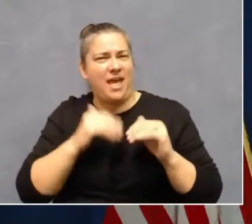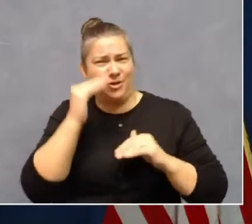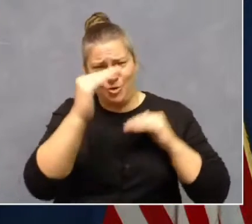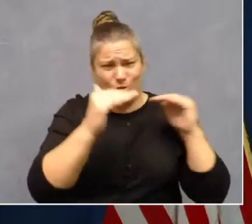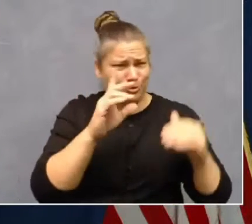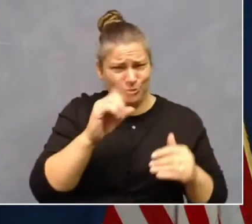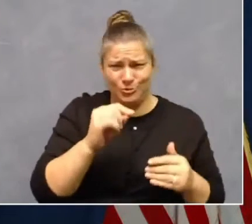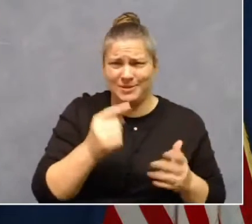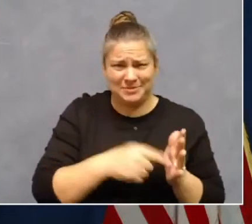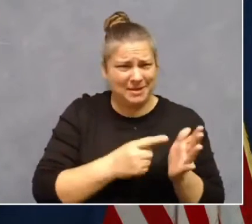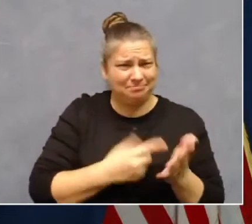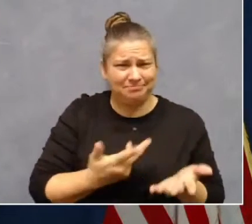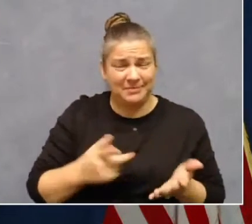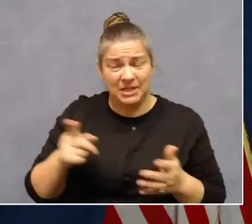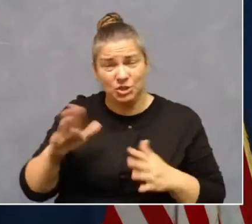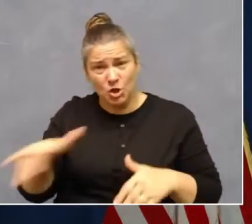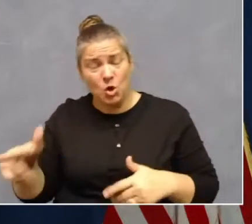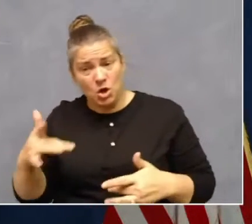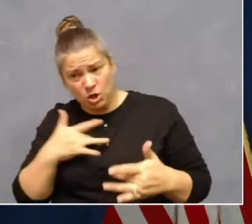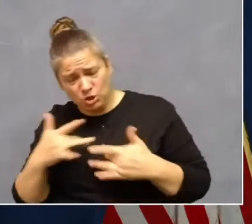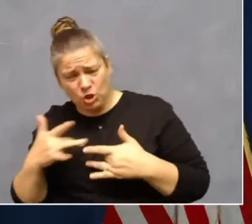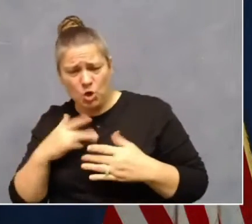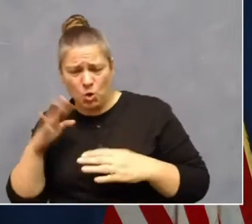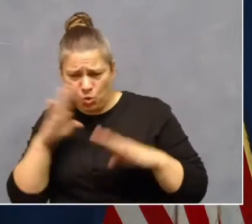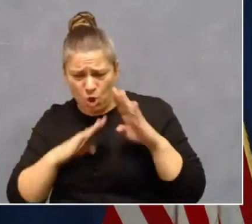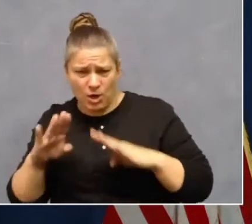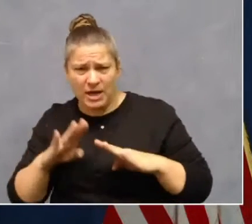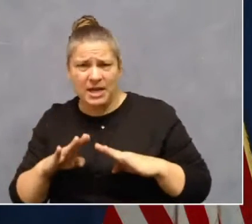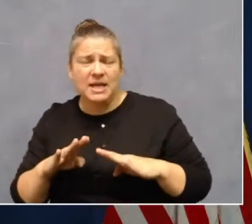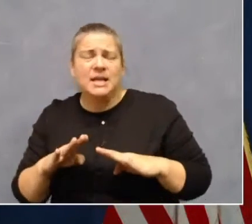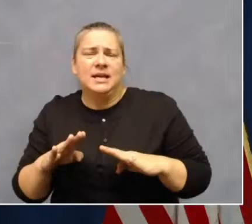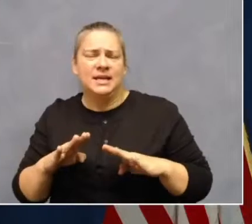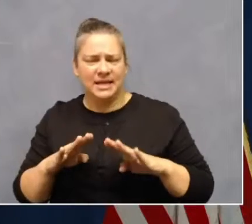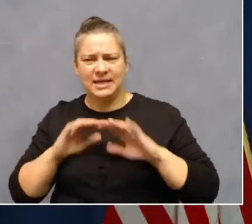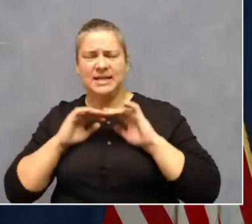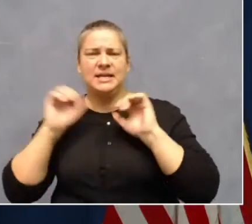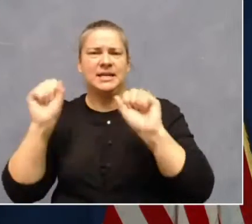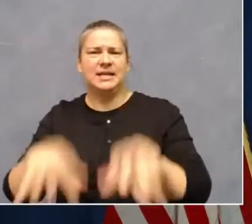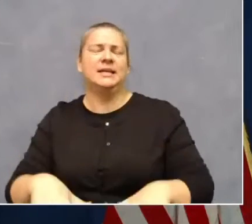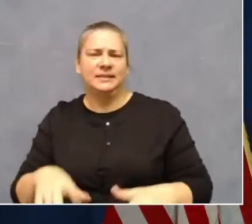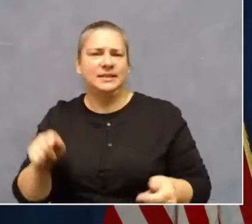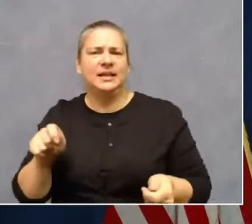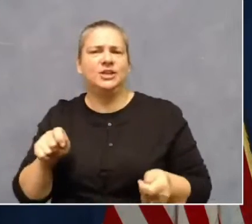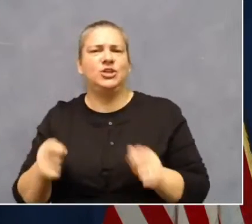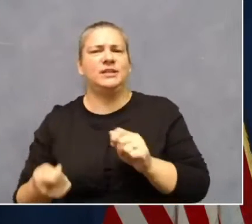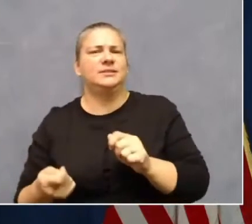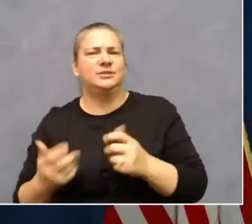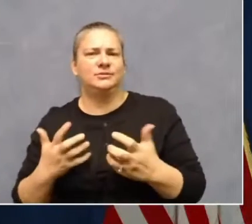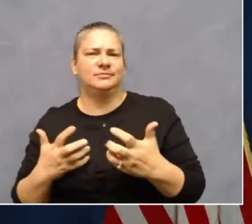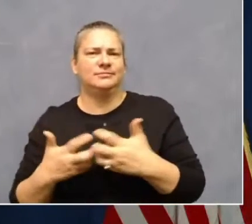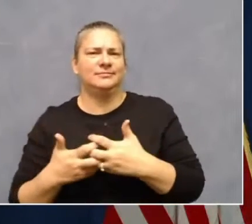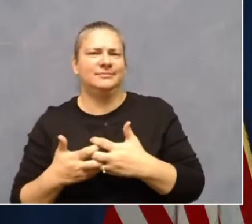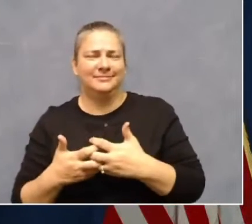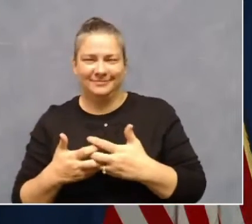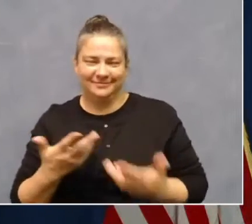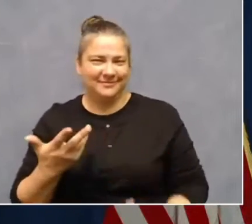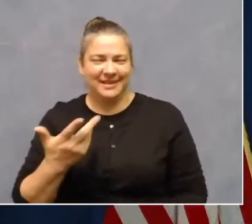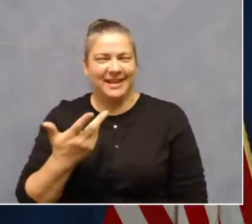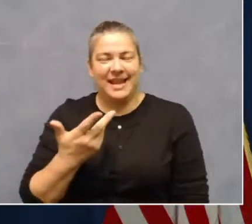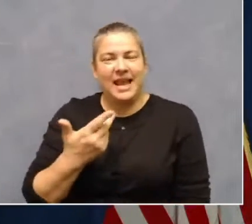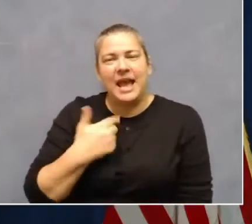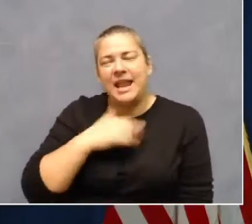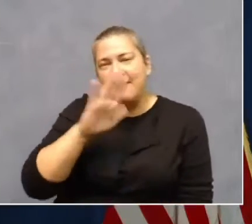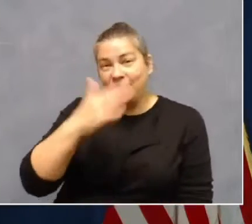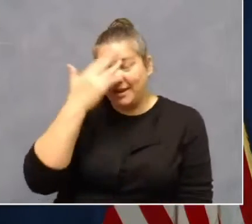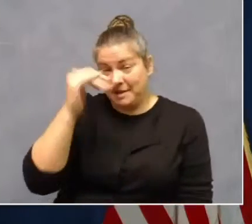about it, they get upset about it, they get it out really early on, and then they get adjusted to it. I'll never forget when my son